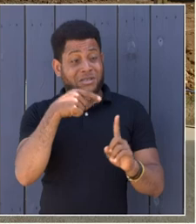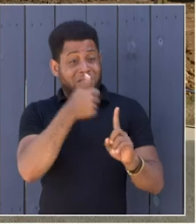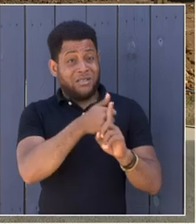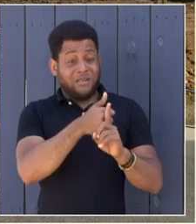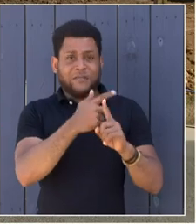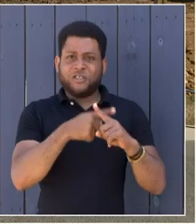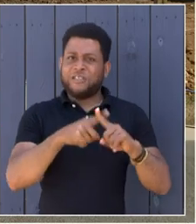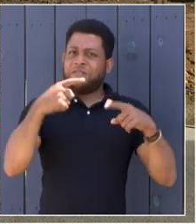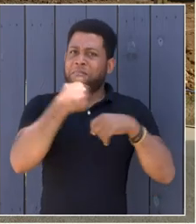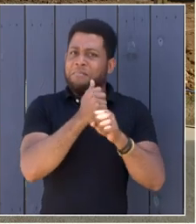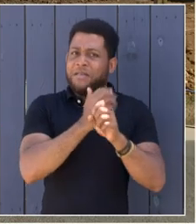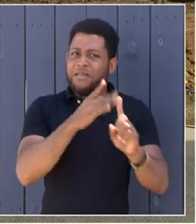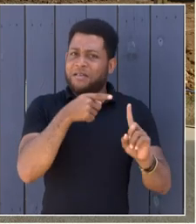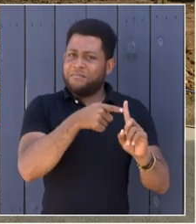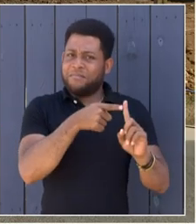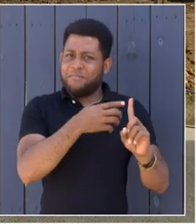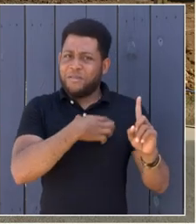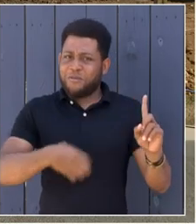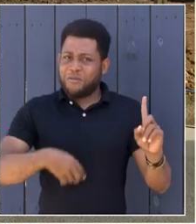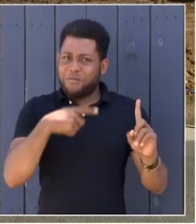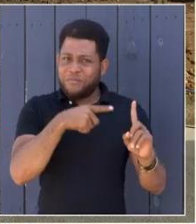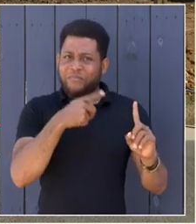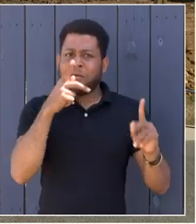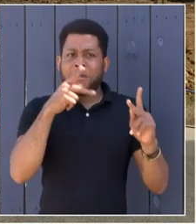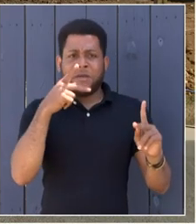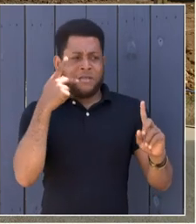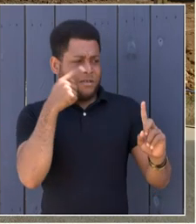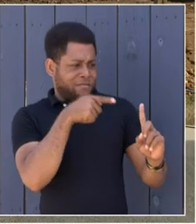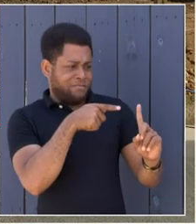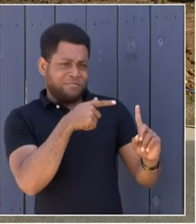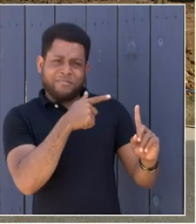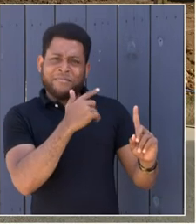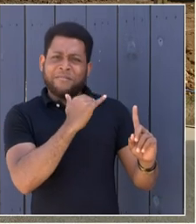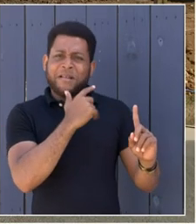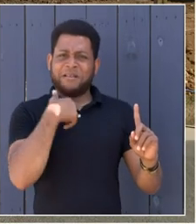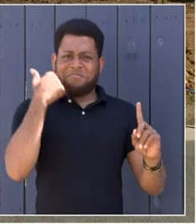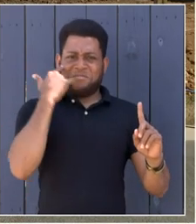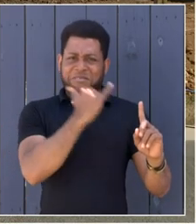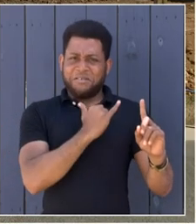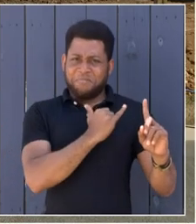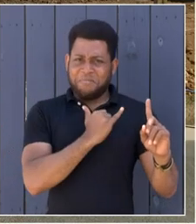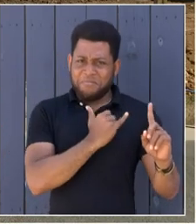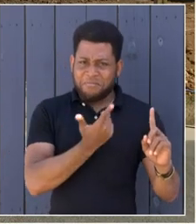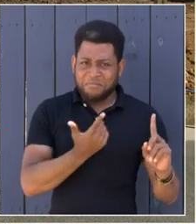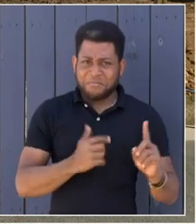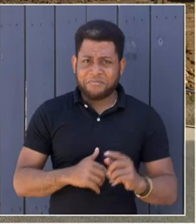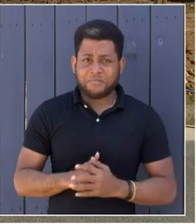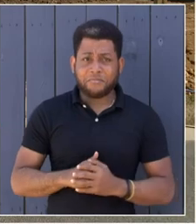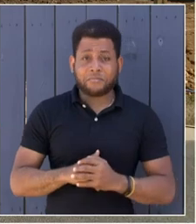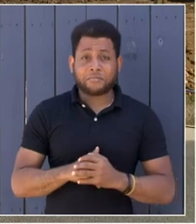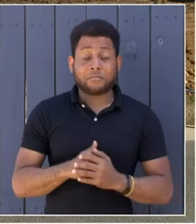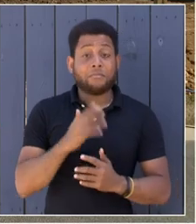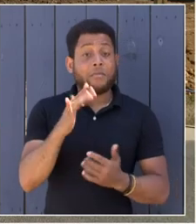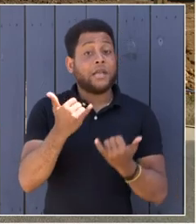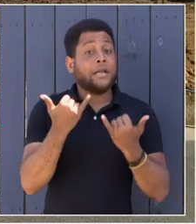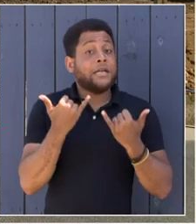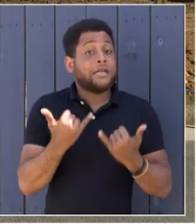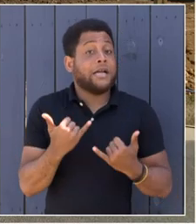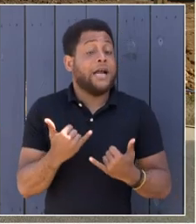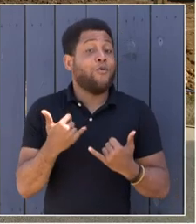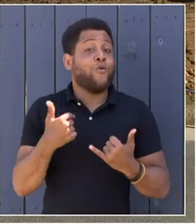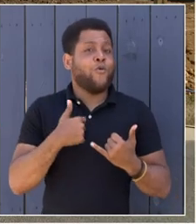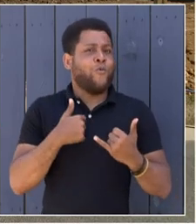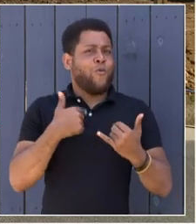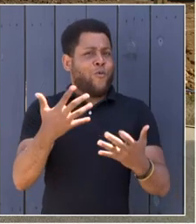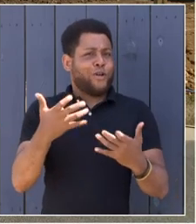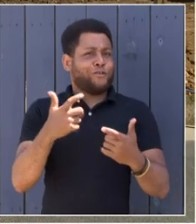community, and to individuals like me. So without further ado, I would like to bring to you all my mayor, our